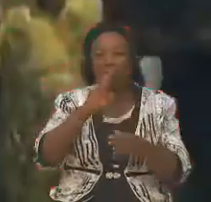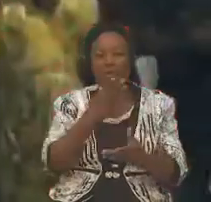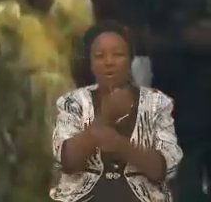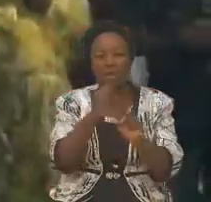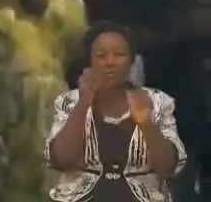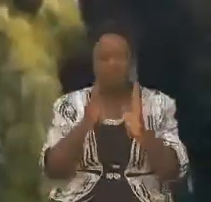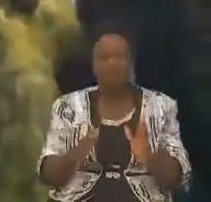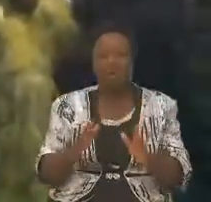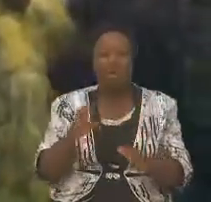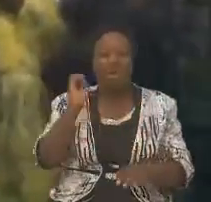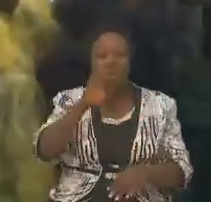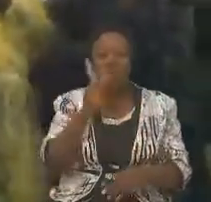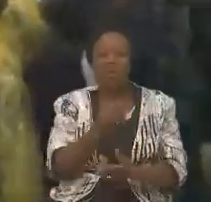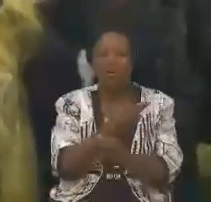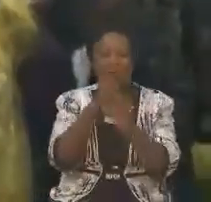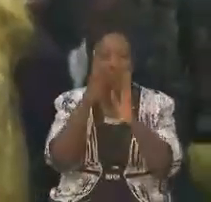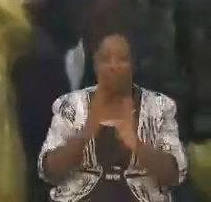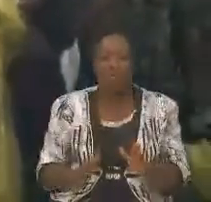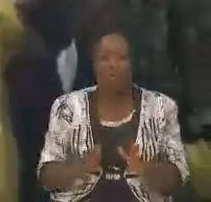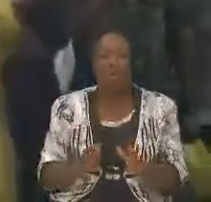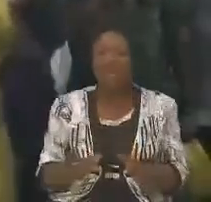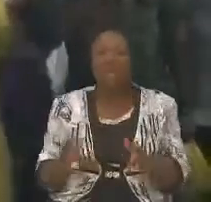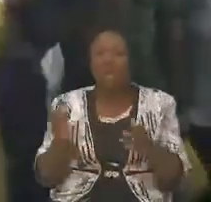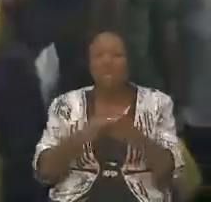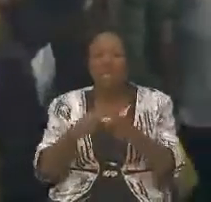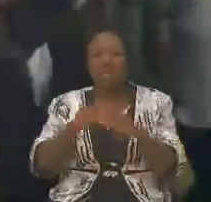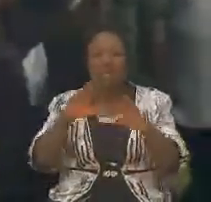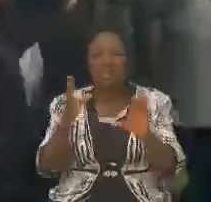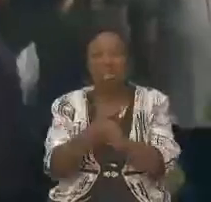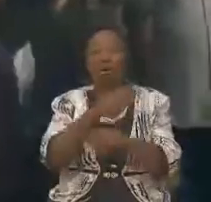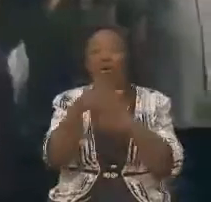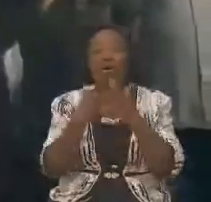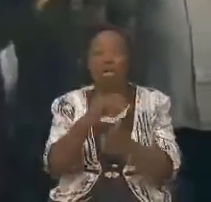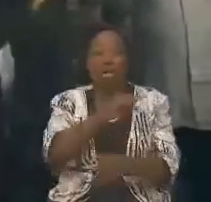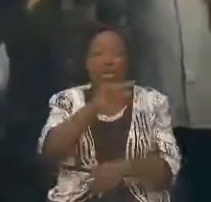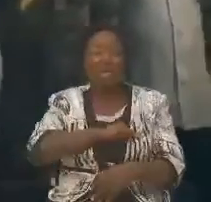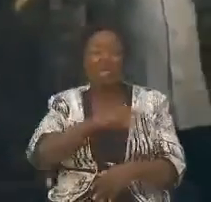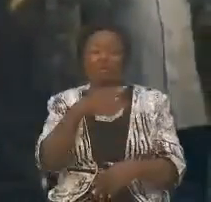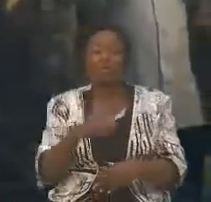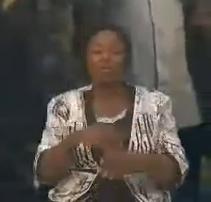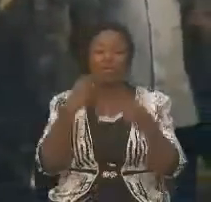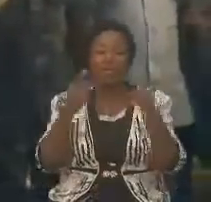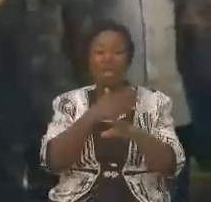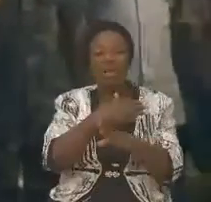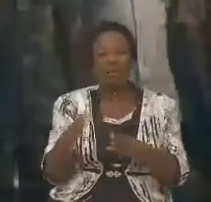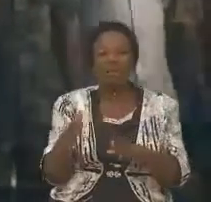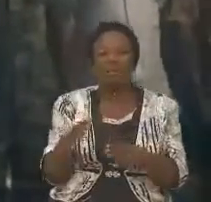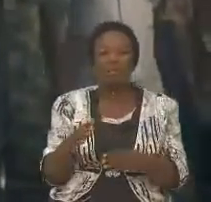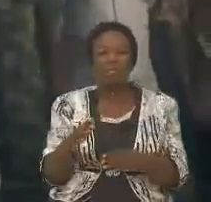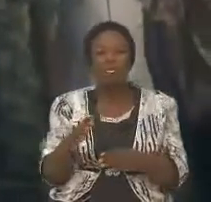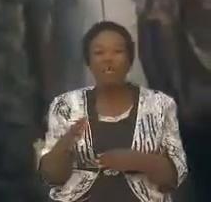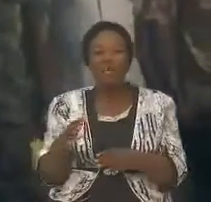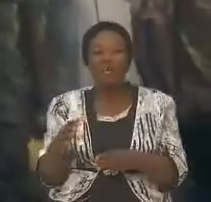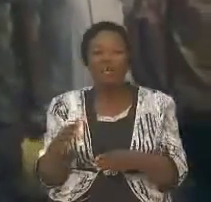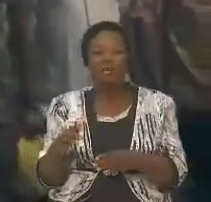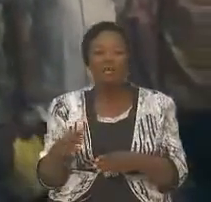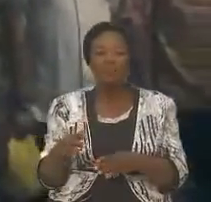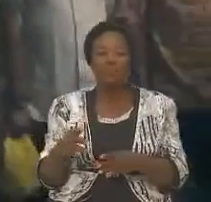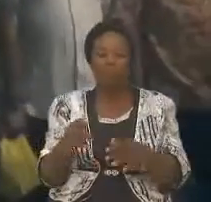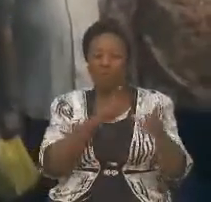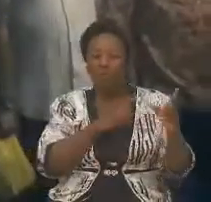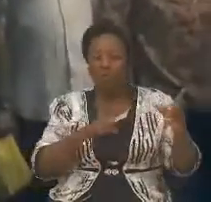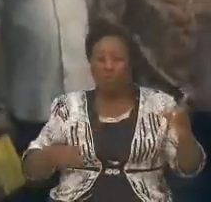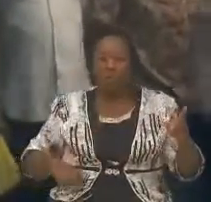of Jesus, we thank you because you sent Jesus Christ to die for everyone, to be the sacrifice and